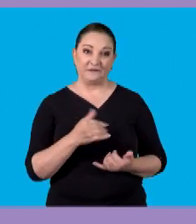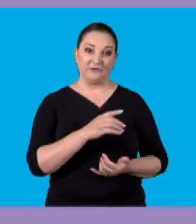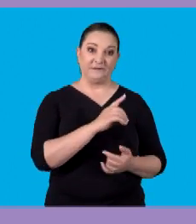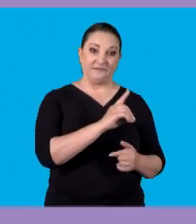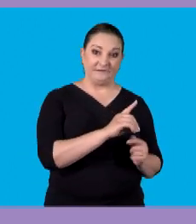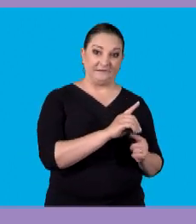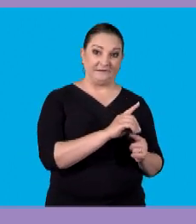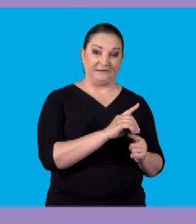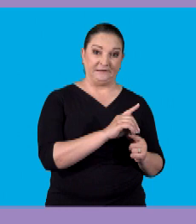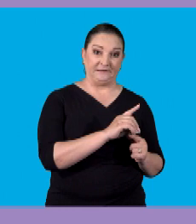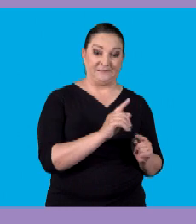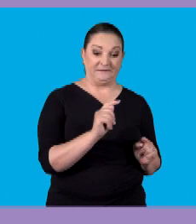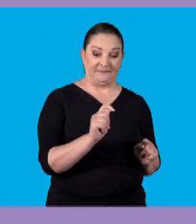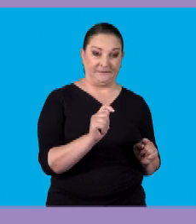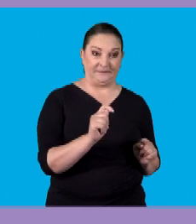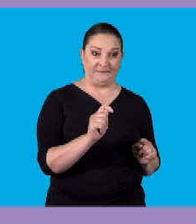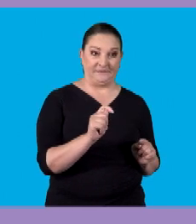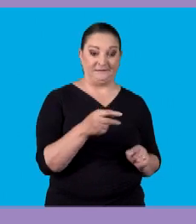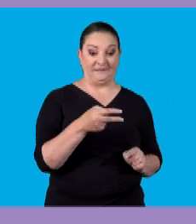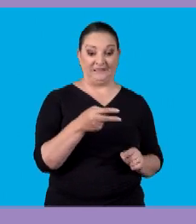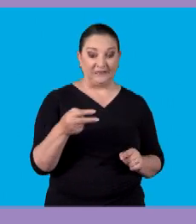DB. So DT